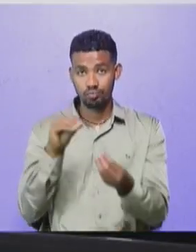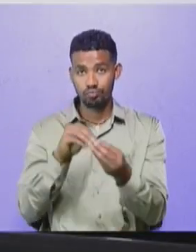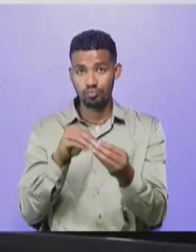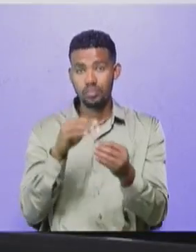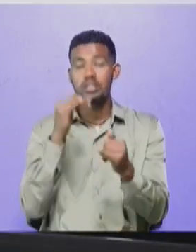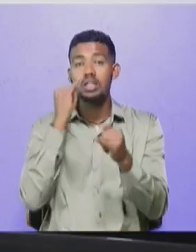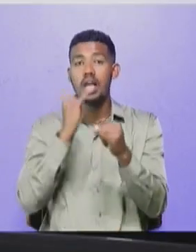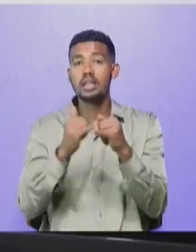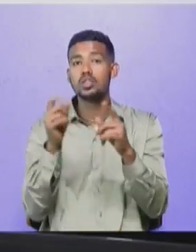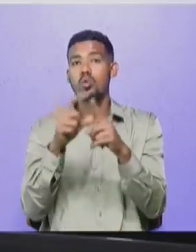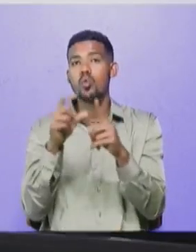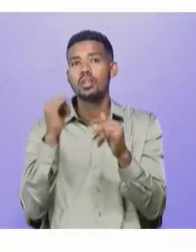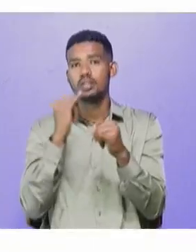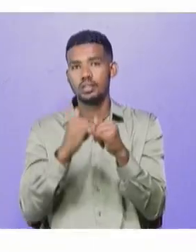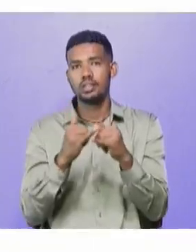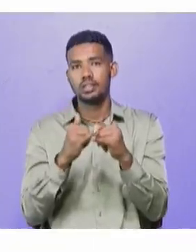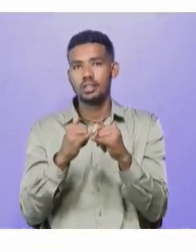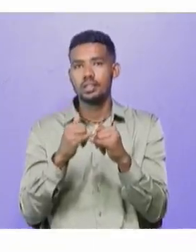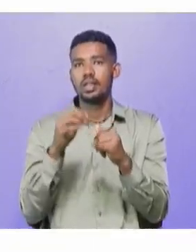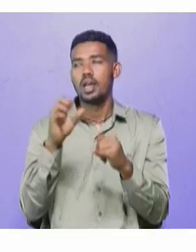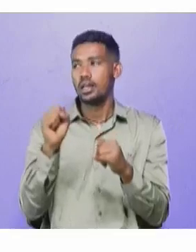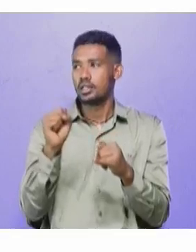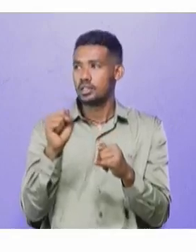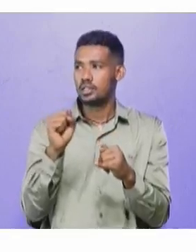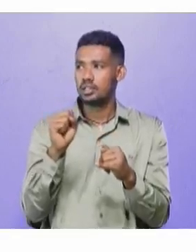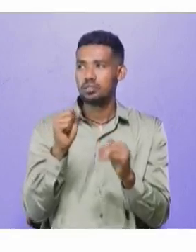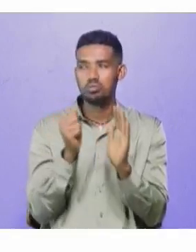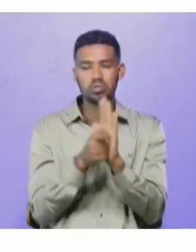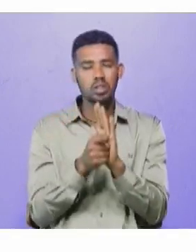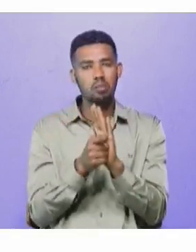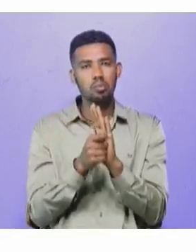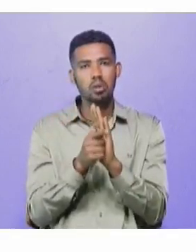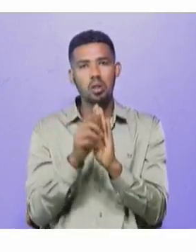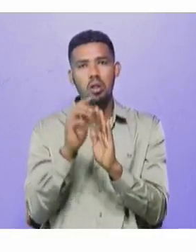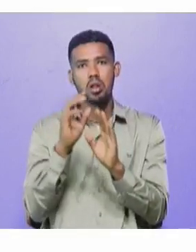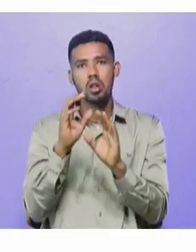these nouns, like bus,